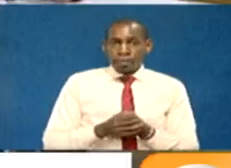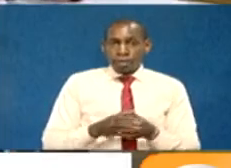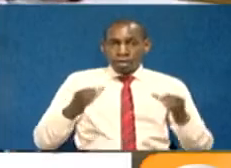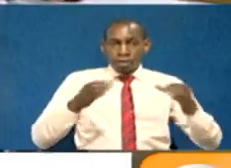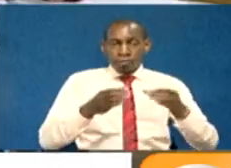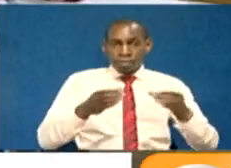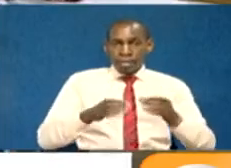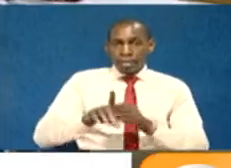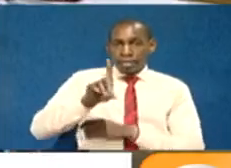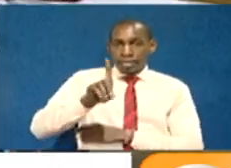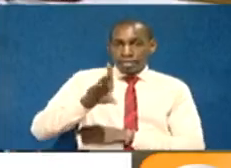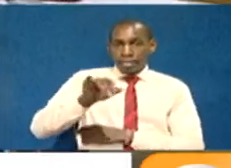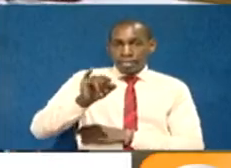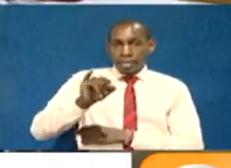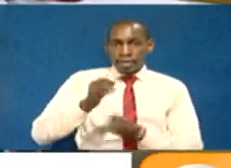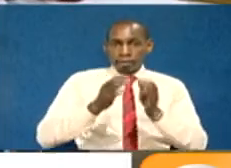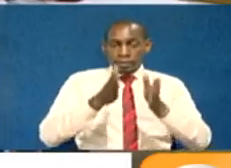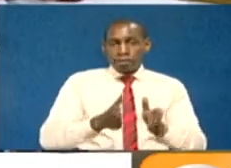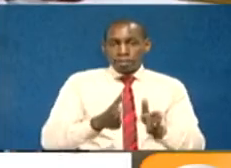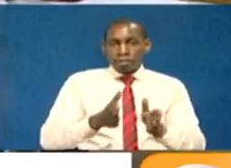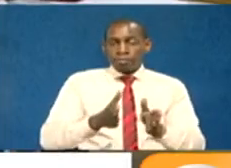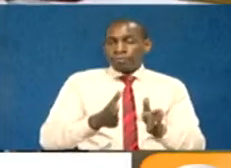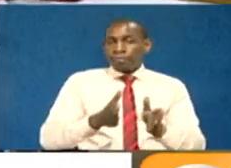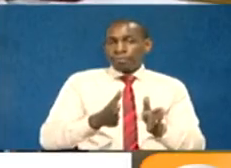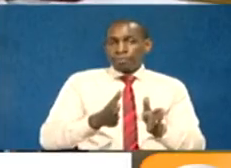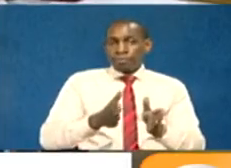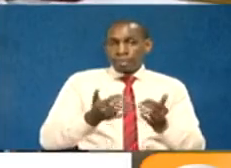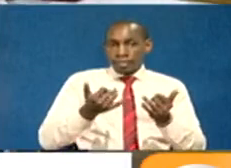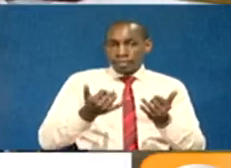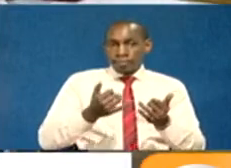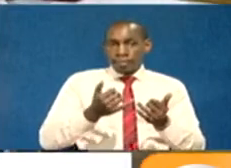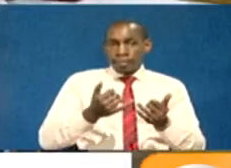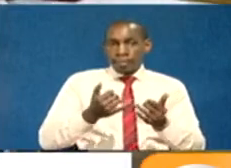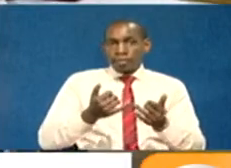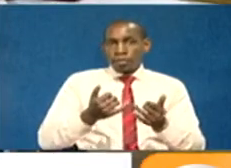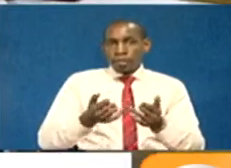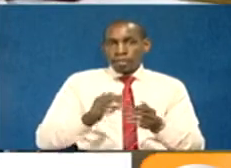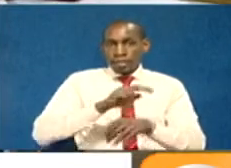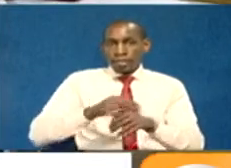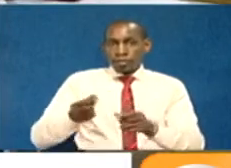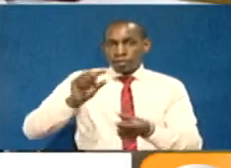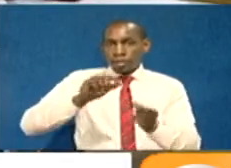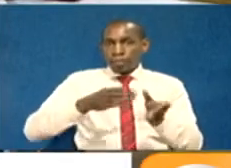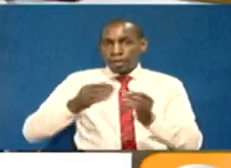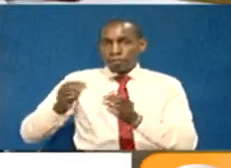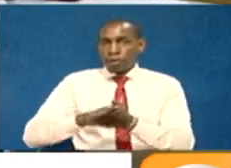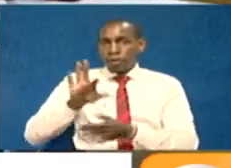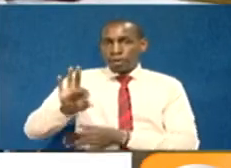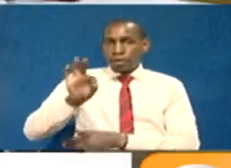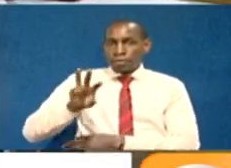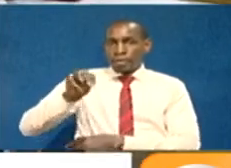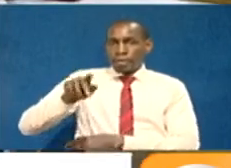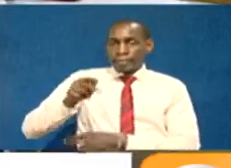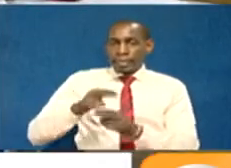A contingent of detectives drawn from different departments at the DCI National Forensic Lab visited nominated